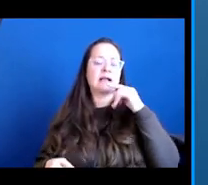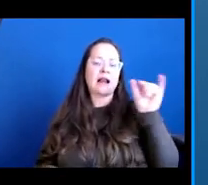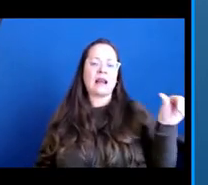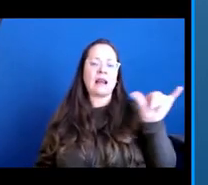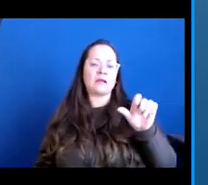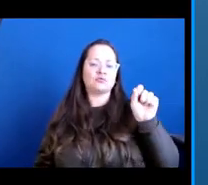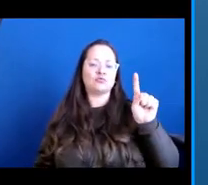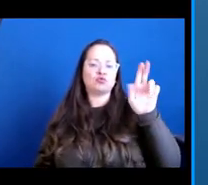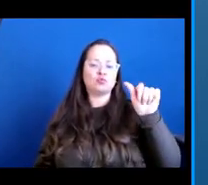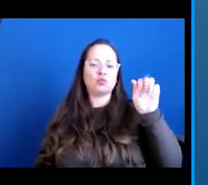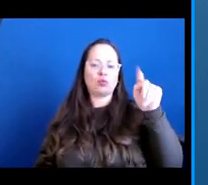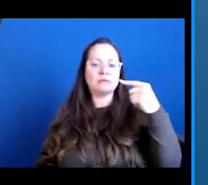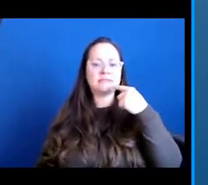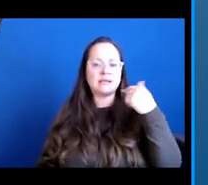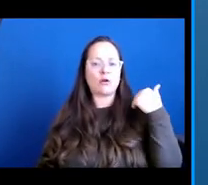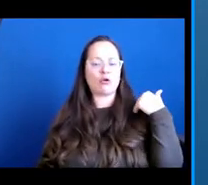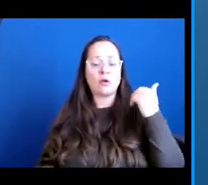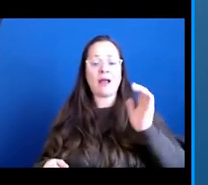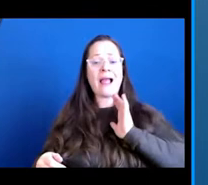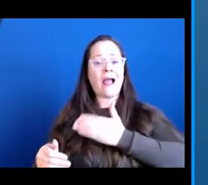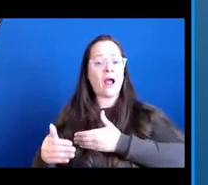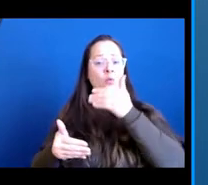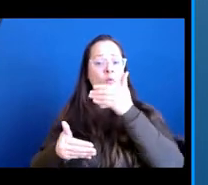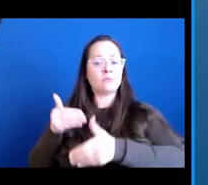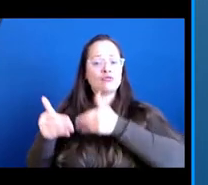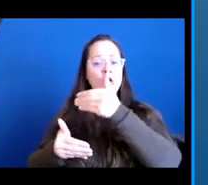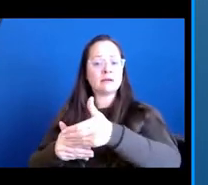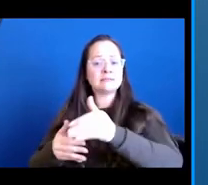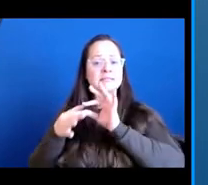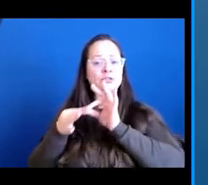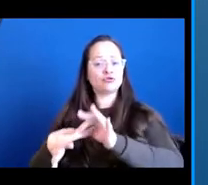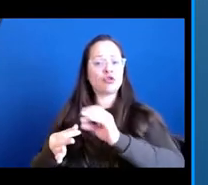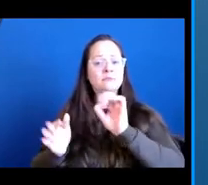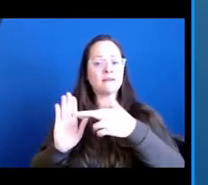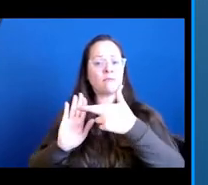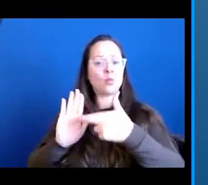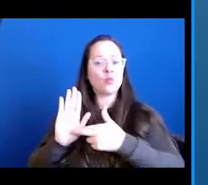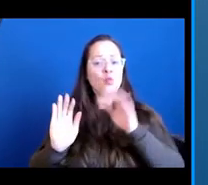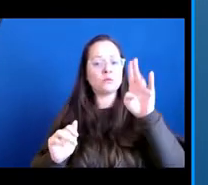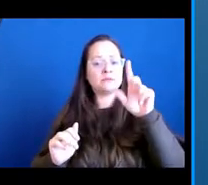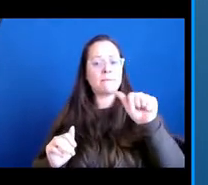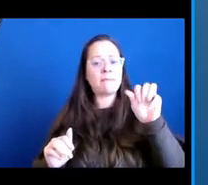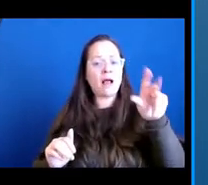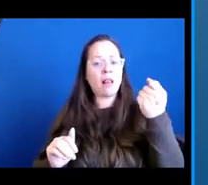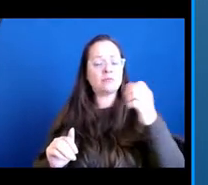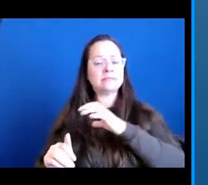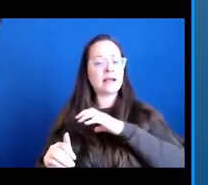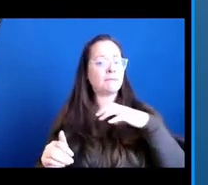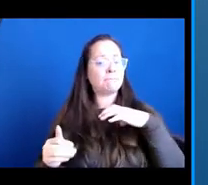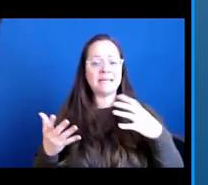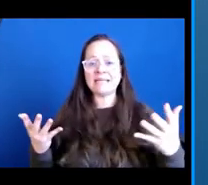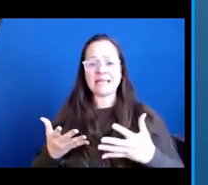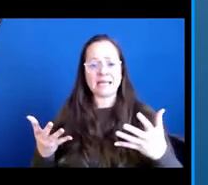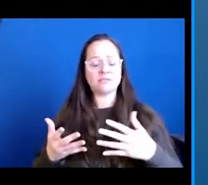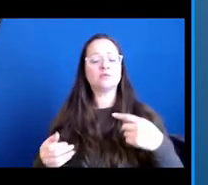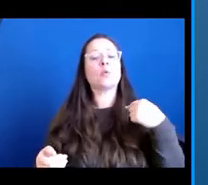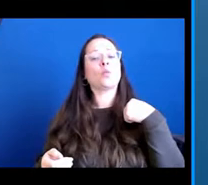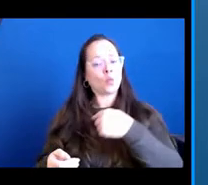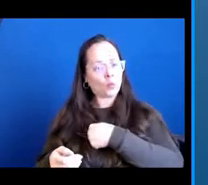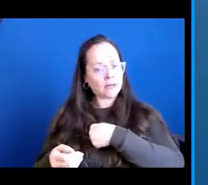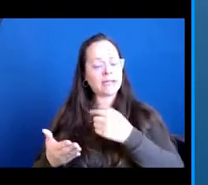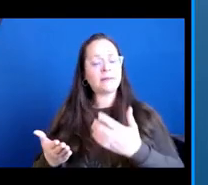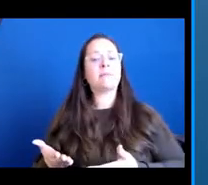that our process in terms of the rules and bylaws committee is we we make a